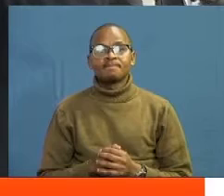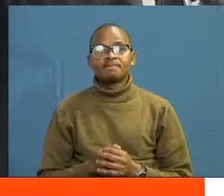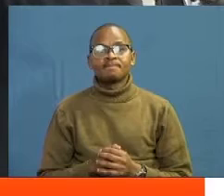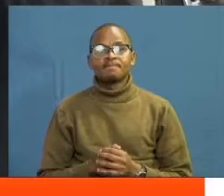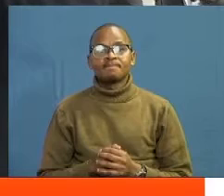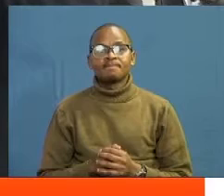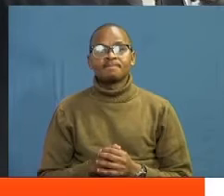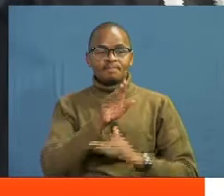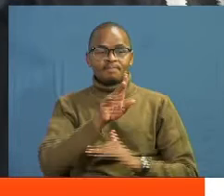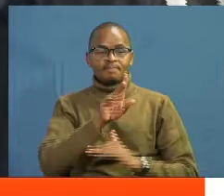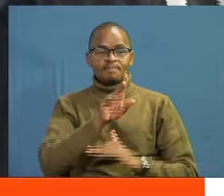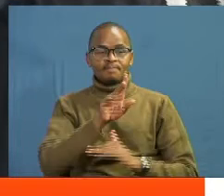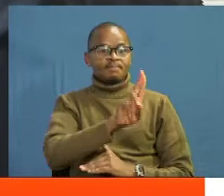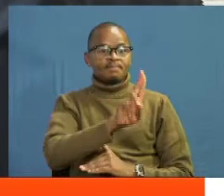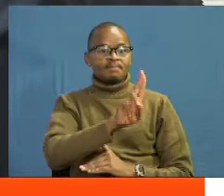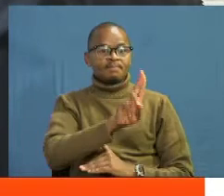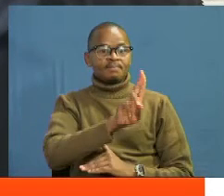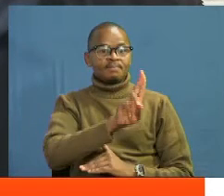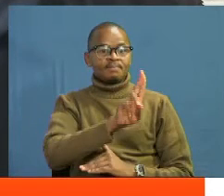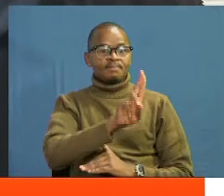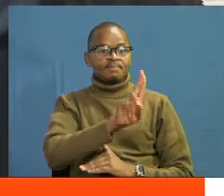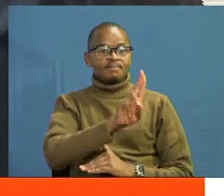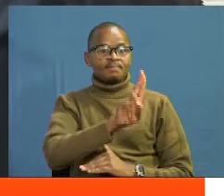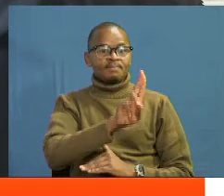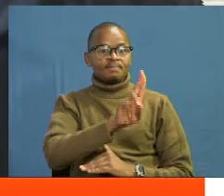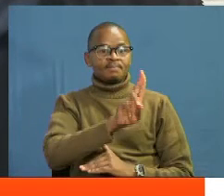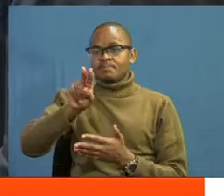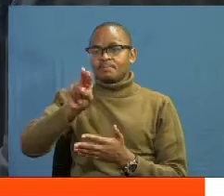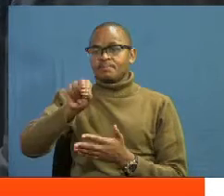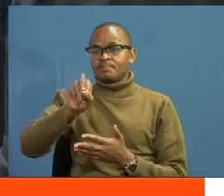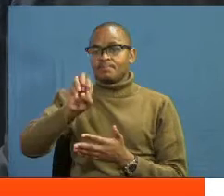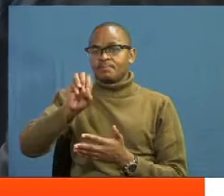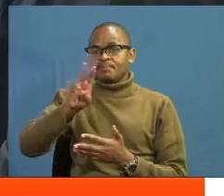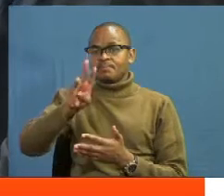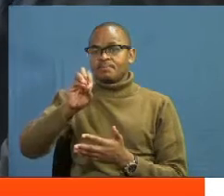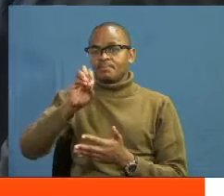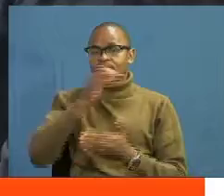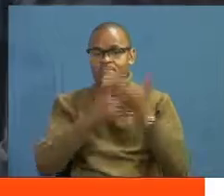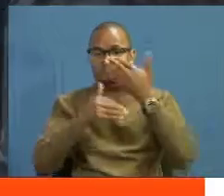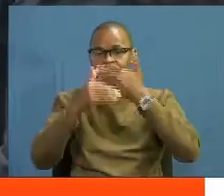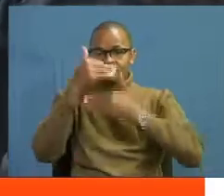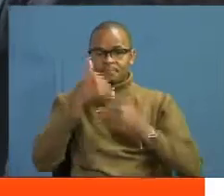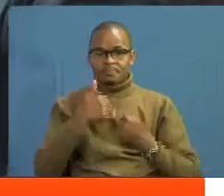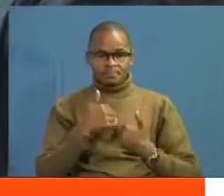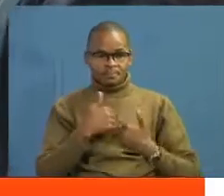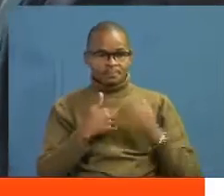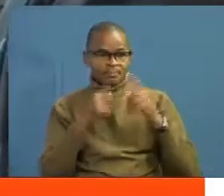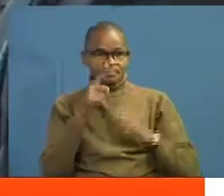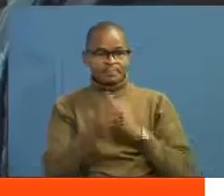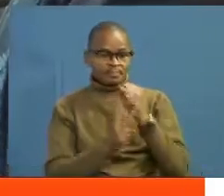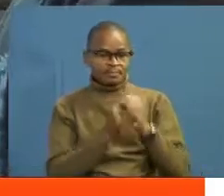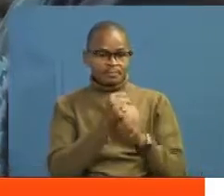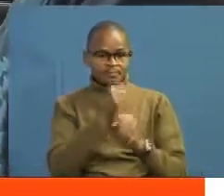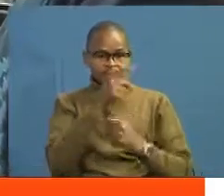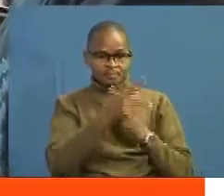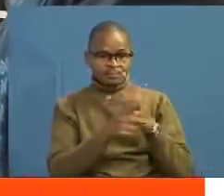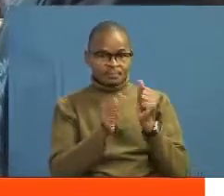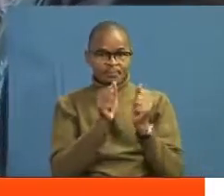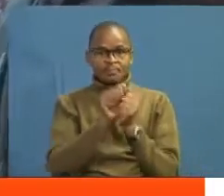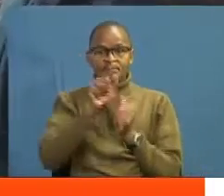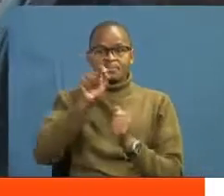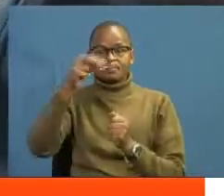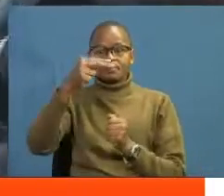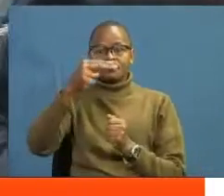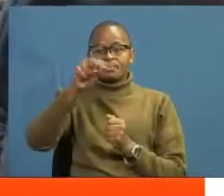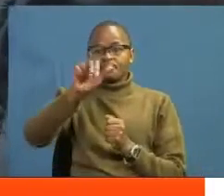The Kenyatta University Women's Economic Empowerment Hub, the university fraternity have for a year now partnered with Tharaka Nithi County